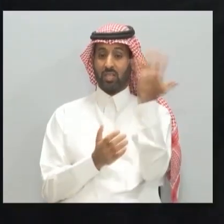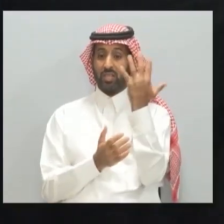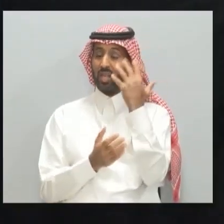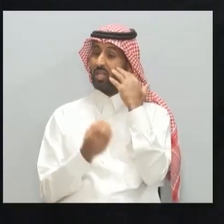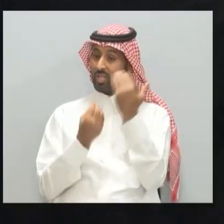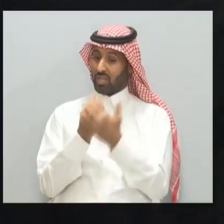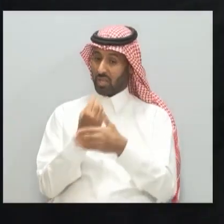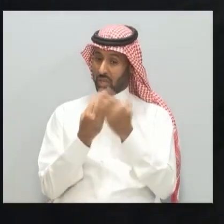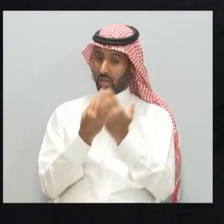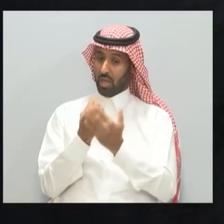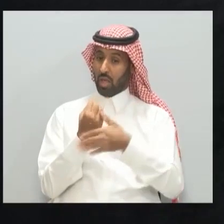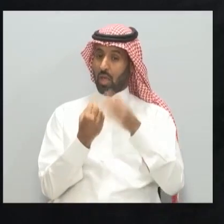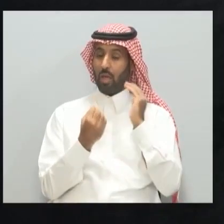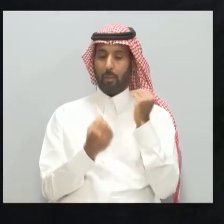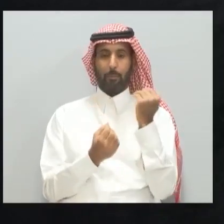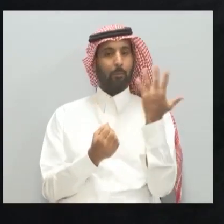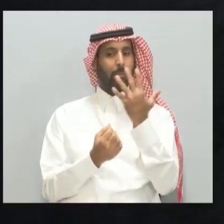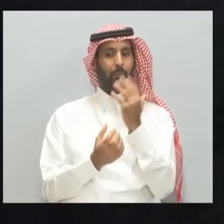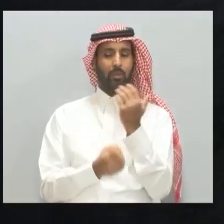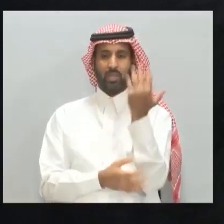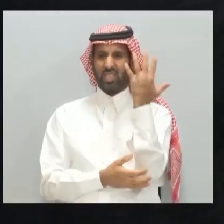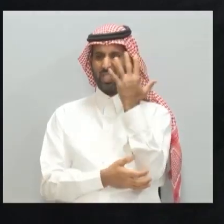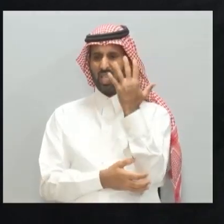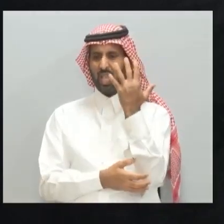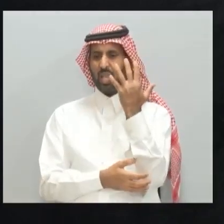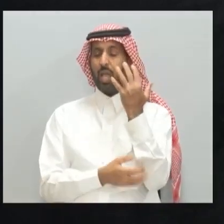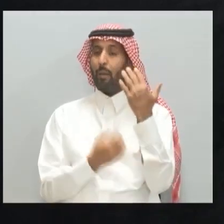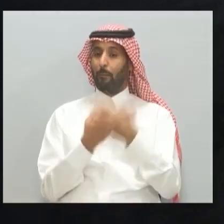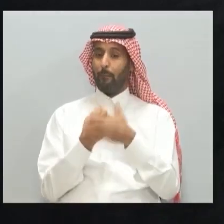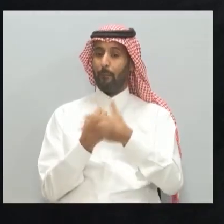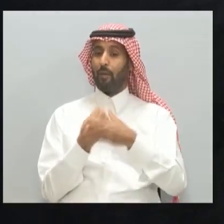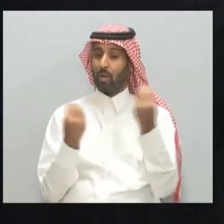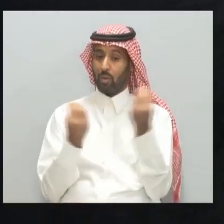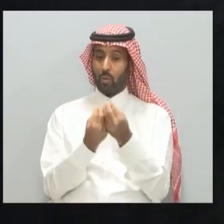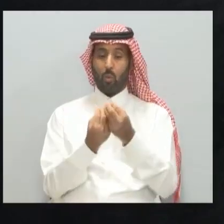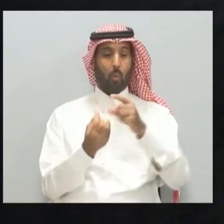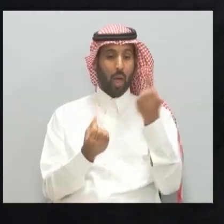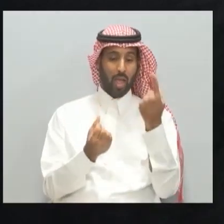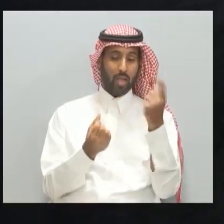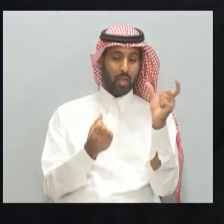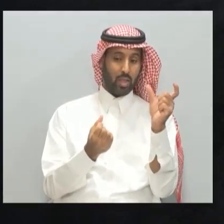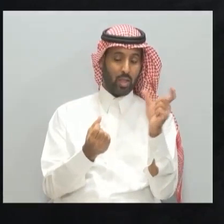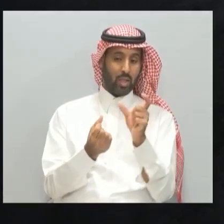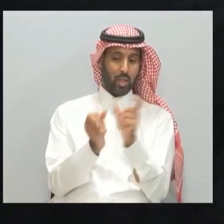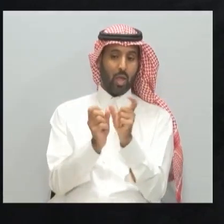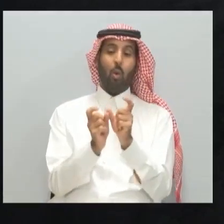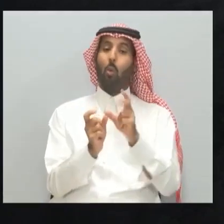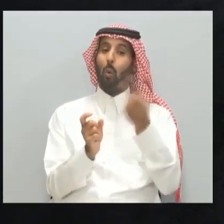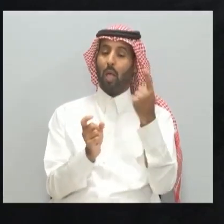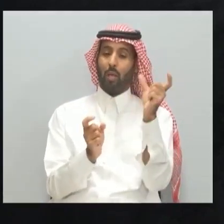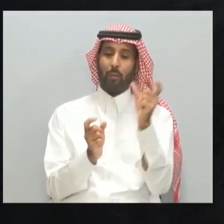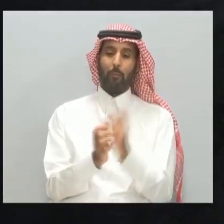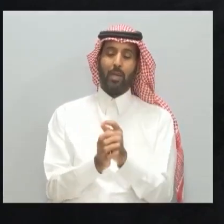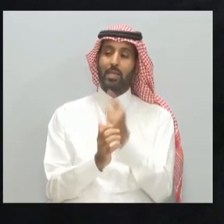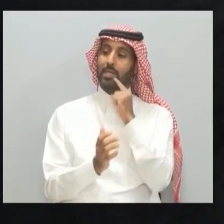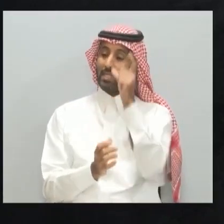carer, a tree carer. So we came up with two words to come with one term. A tree carer is someone